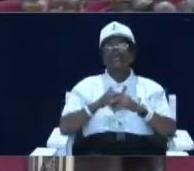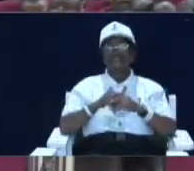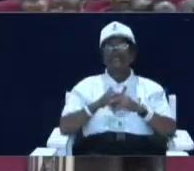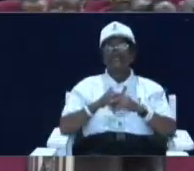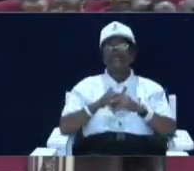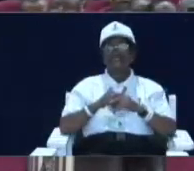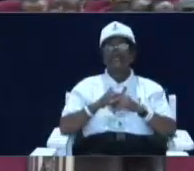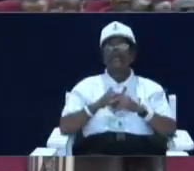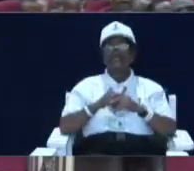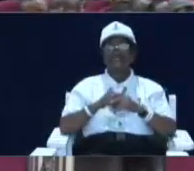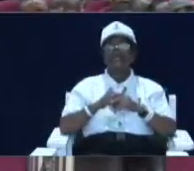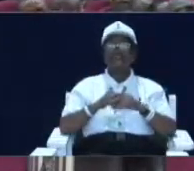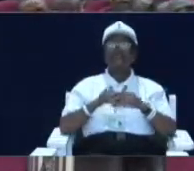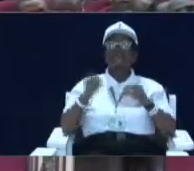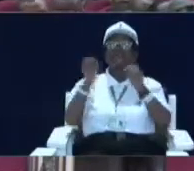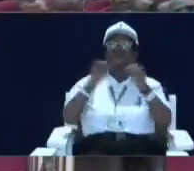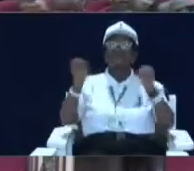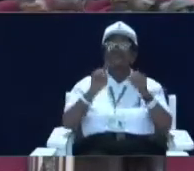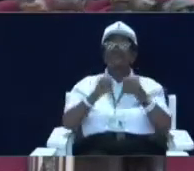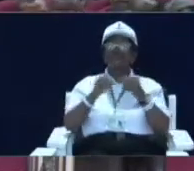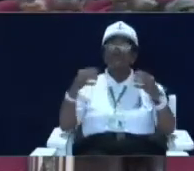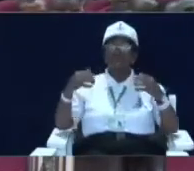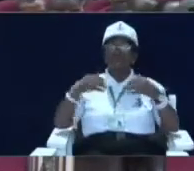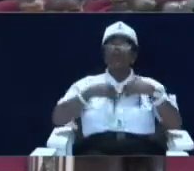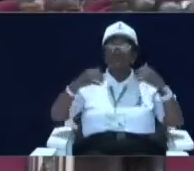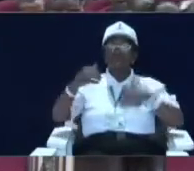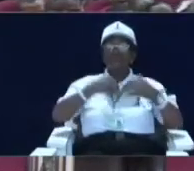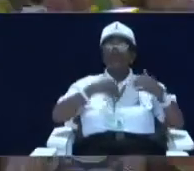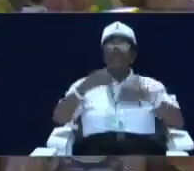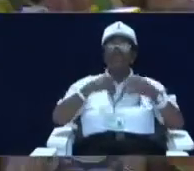Nothing to complain about at all.